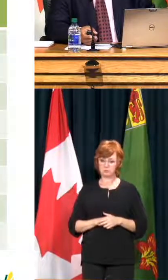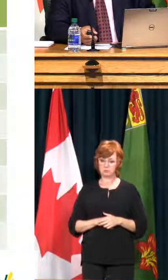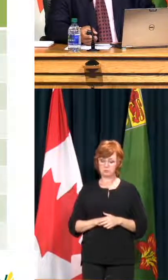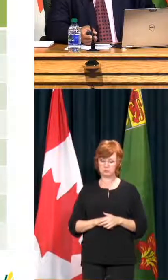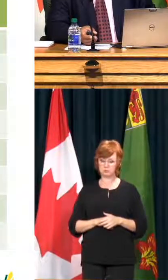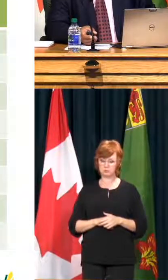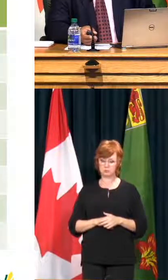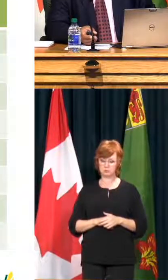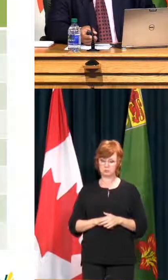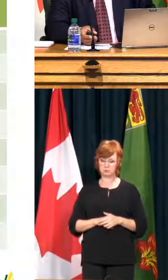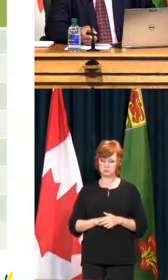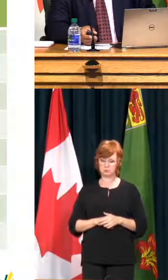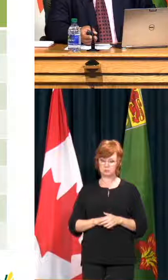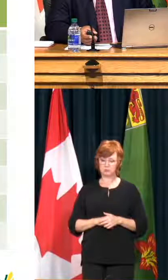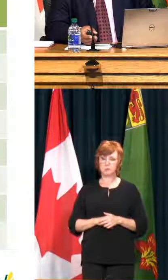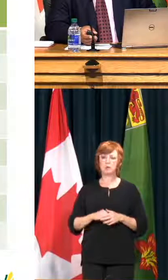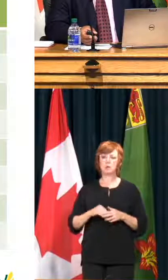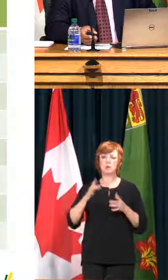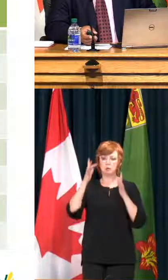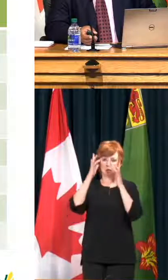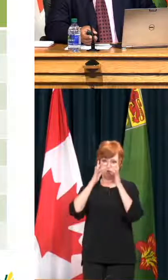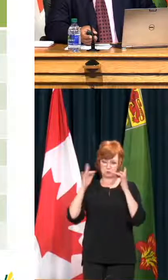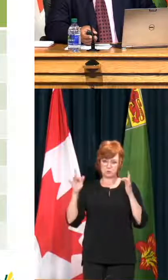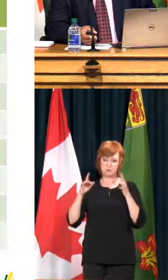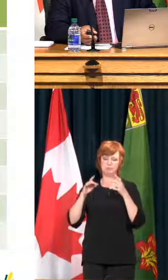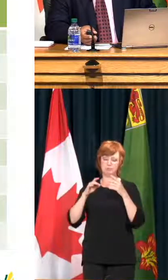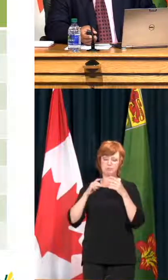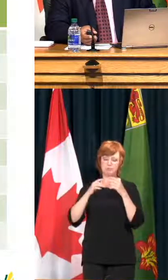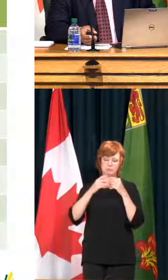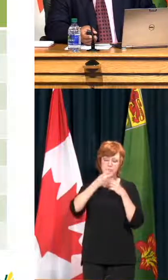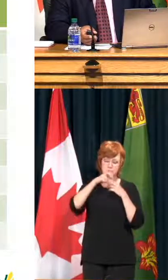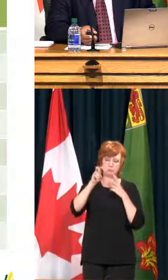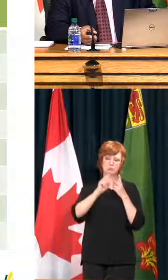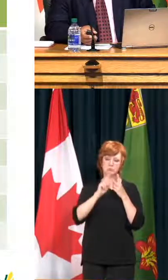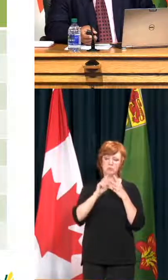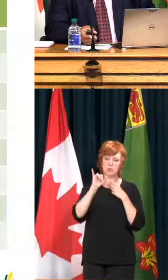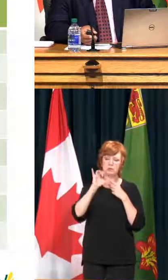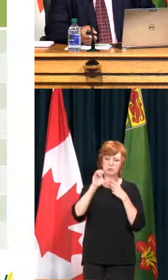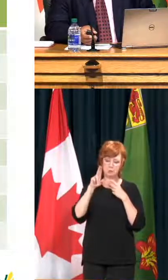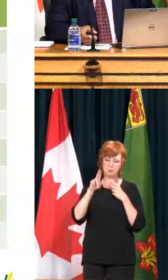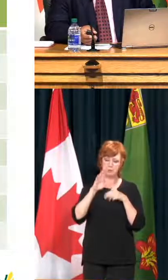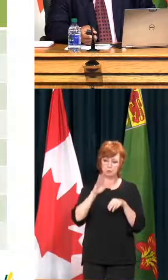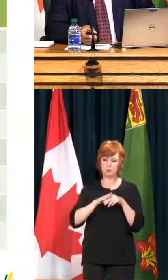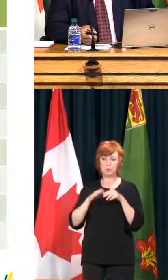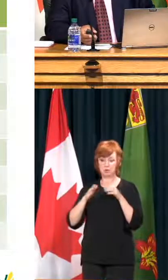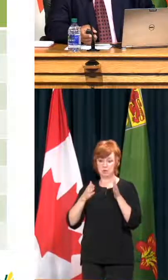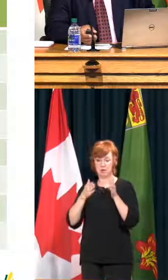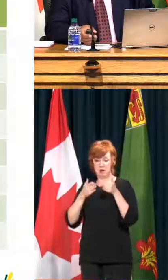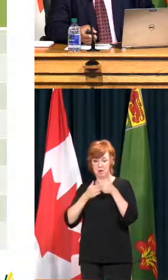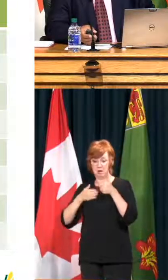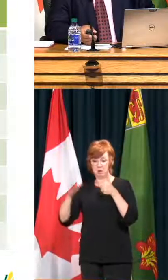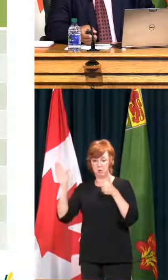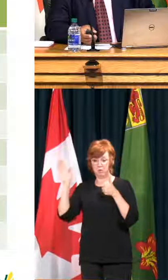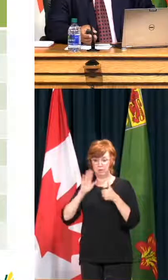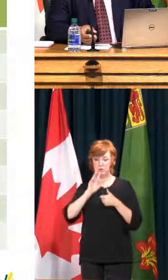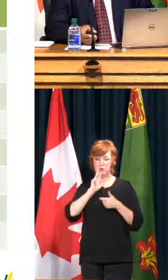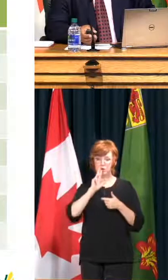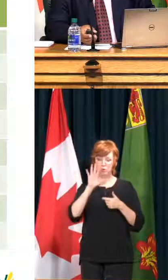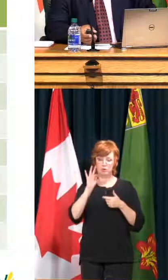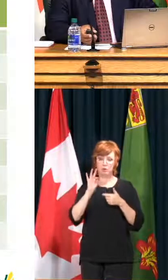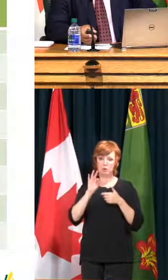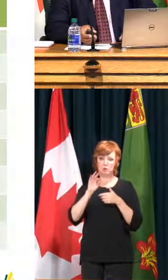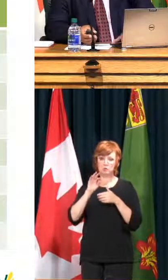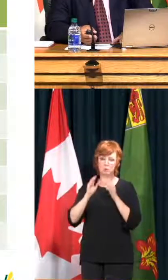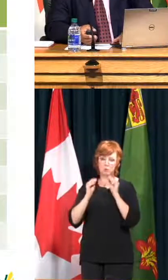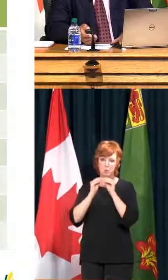ICU admission, and that is very concerning. And of course, older age groups, we expect to see more incidents